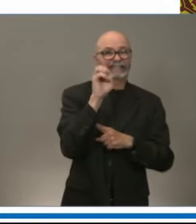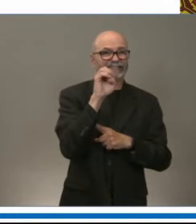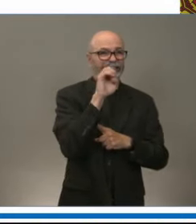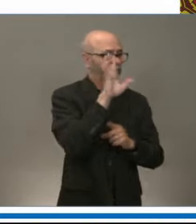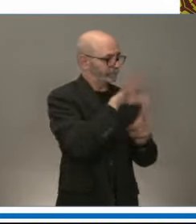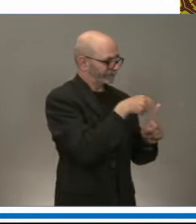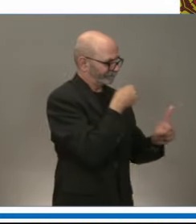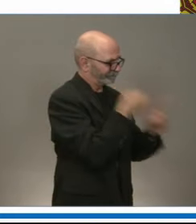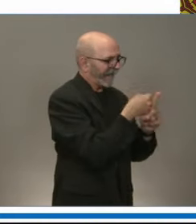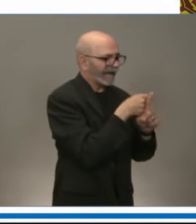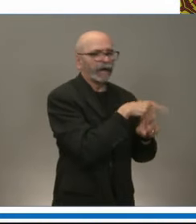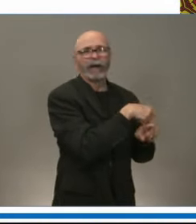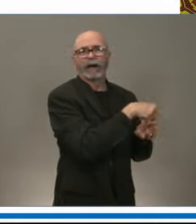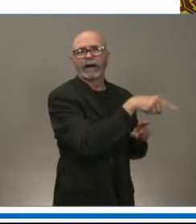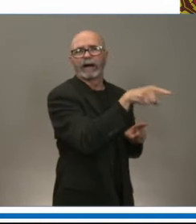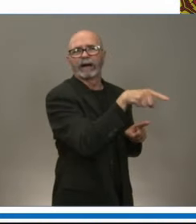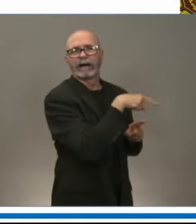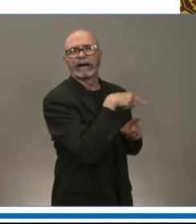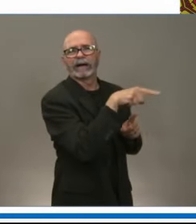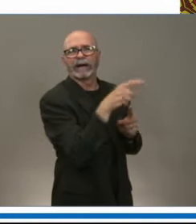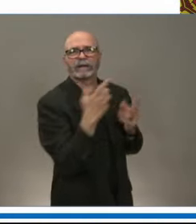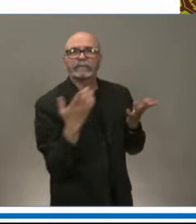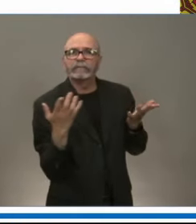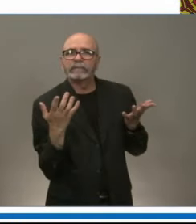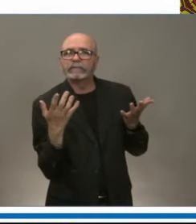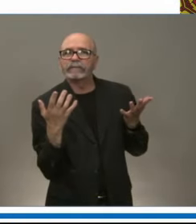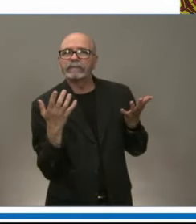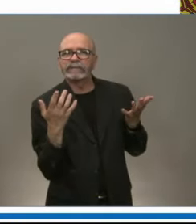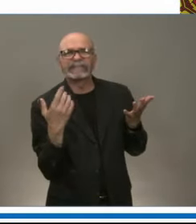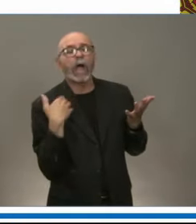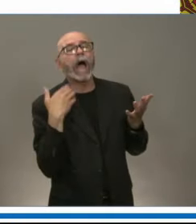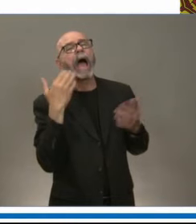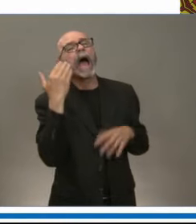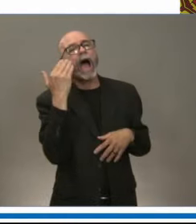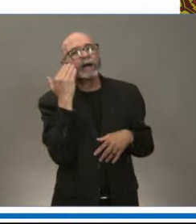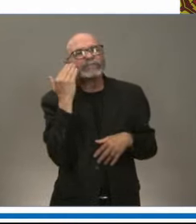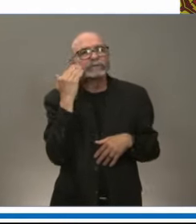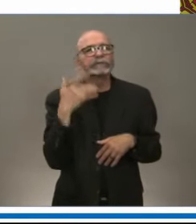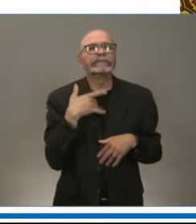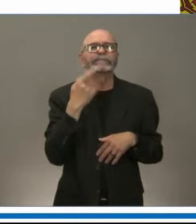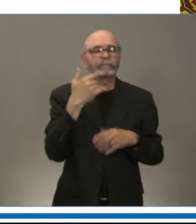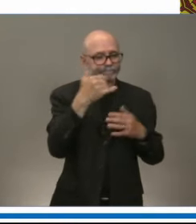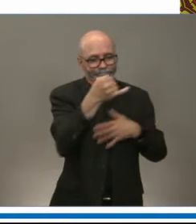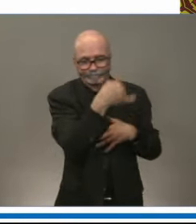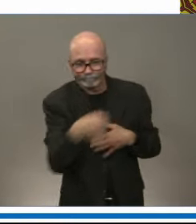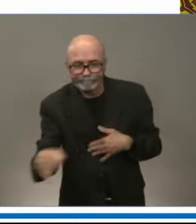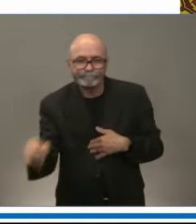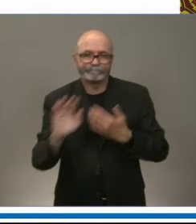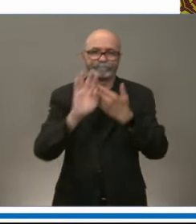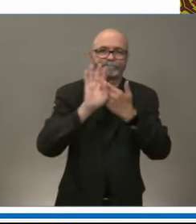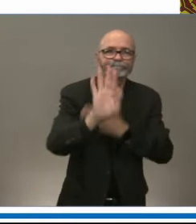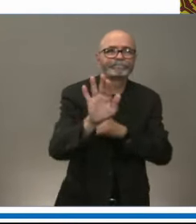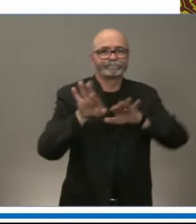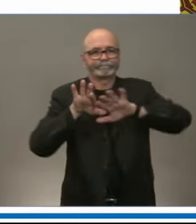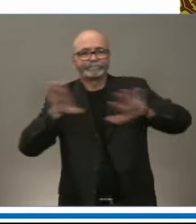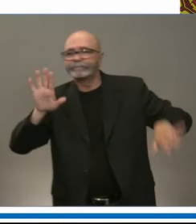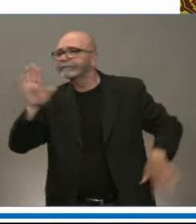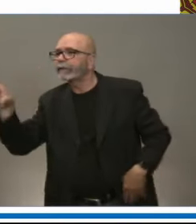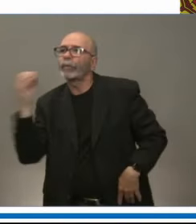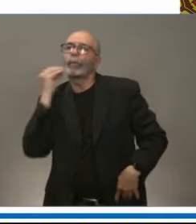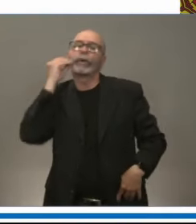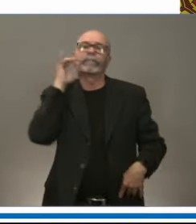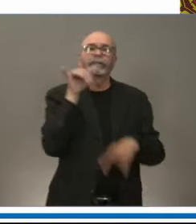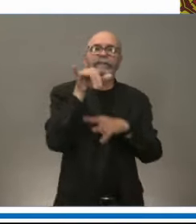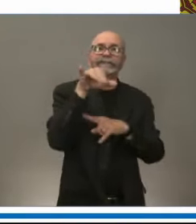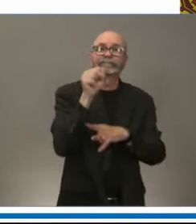these restrictions, besides just avoiding illness ourselves. But there are just 5 people in the hospital